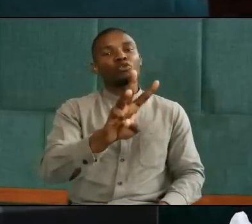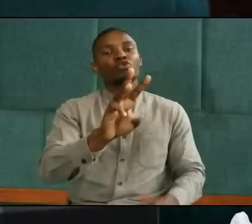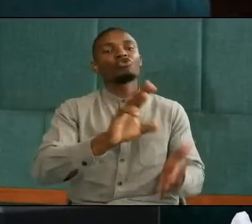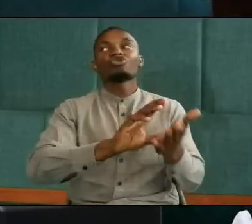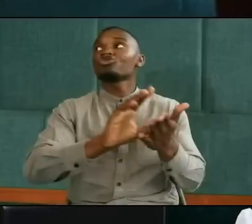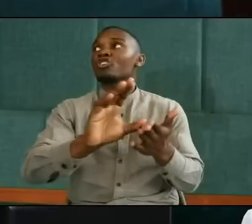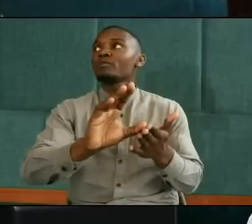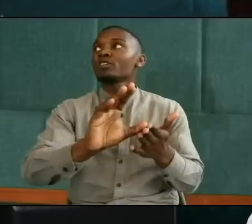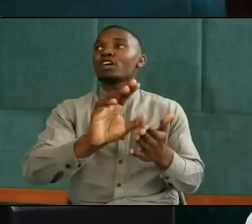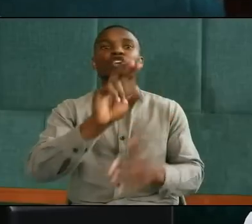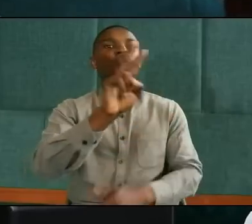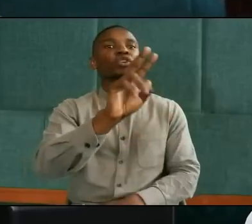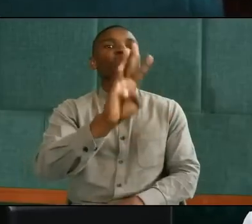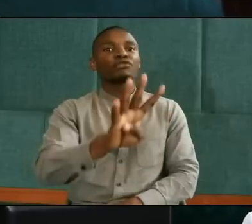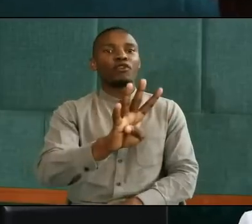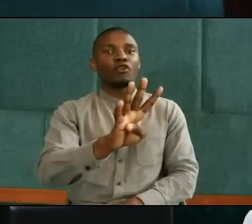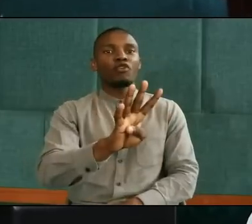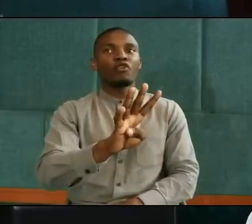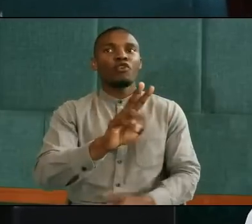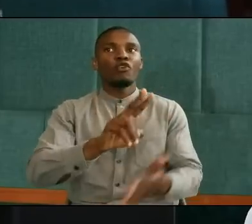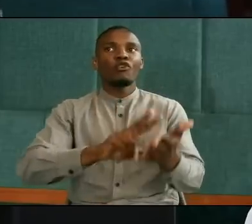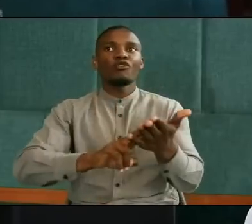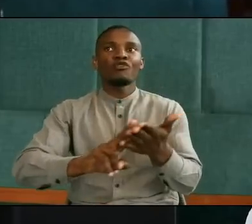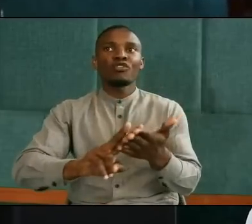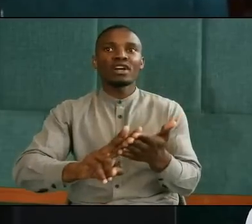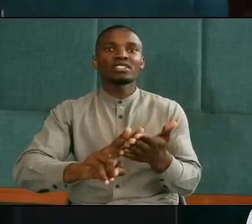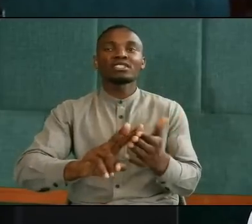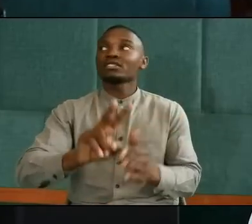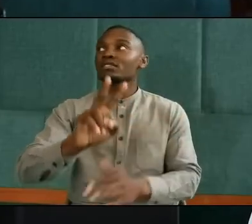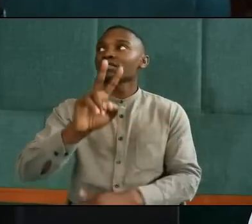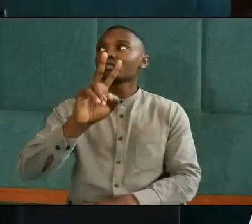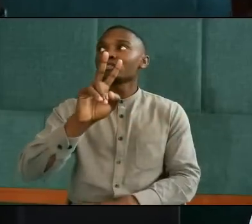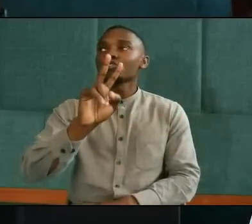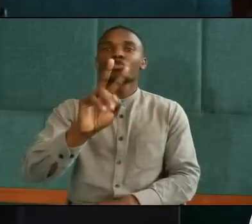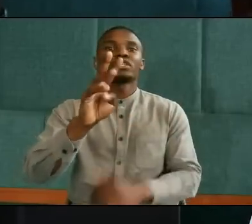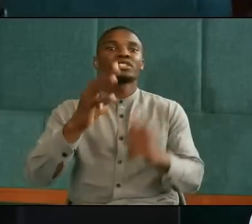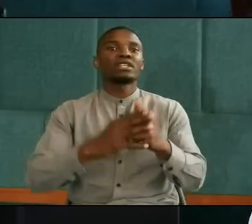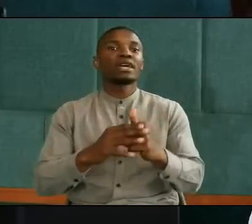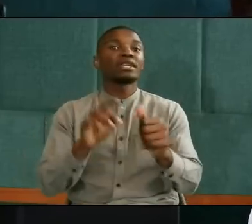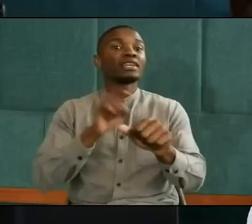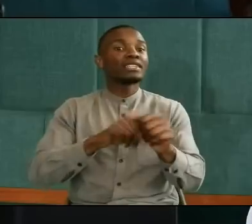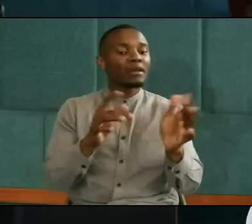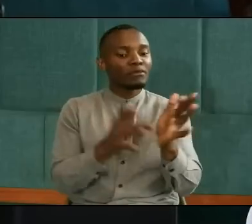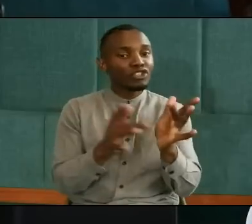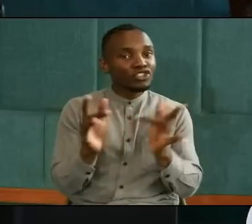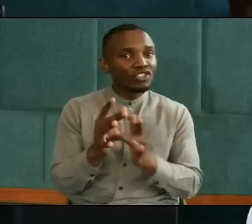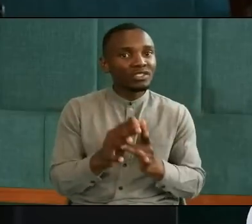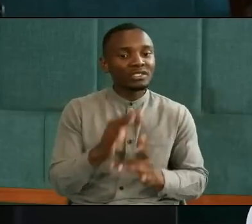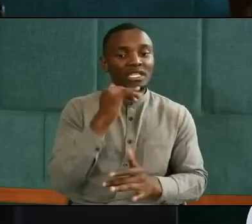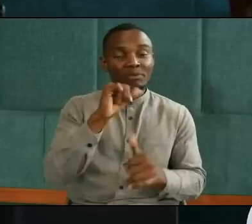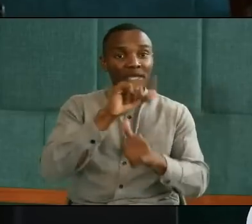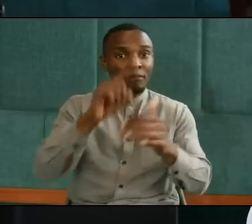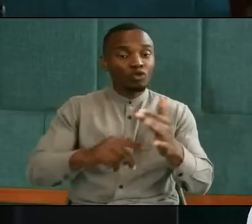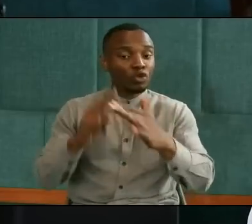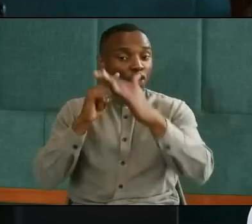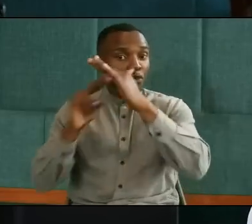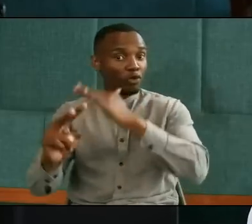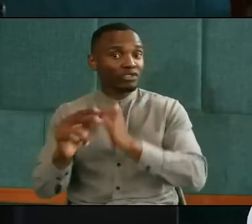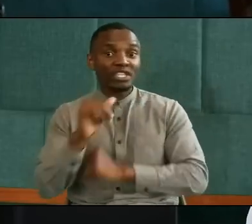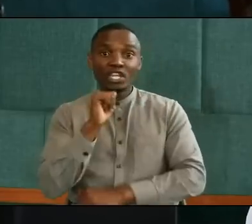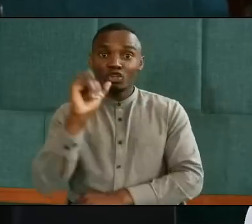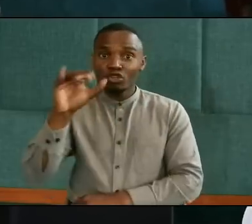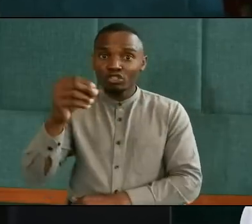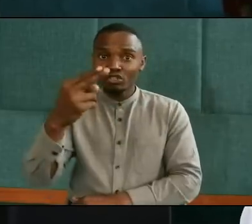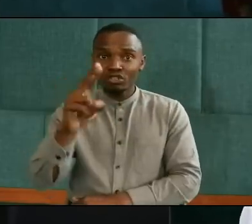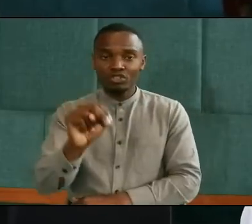ago. I'm now in Matthew 24, where Jesus is giving the exact same prophecy. Not John, Jesus.